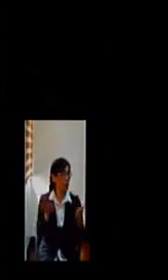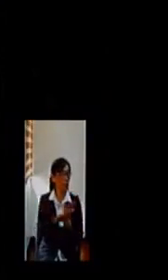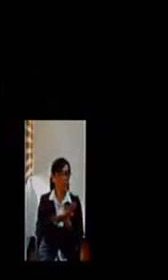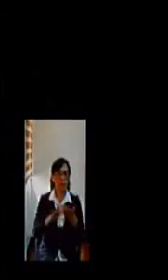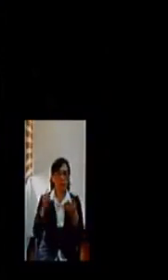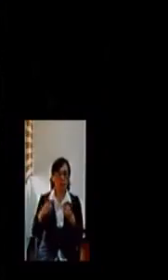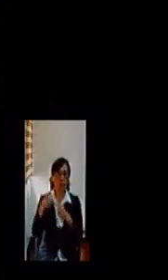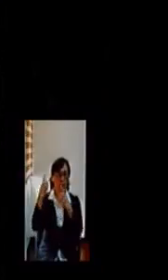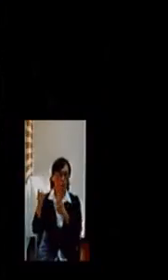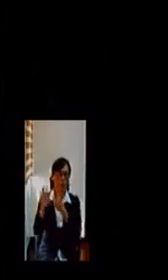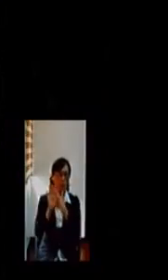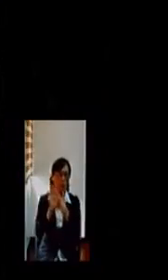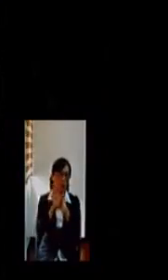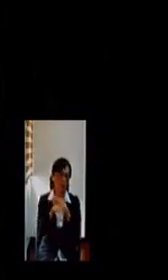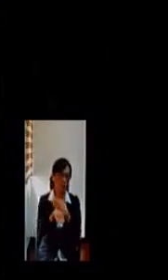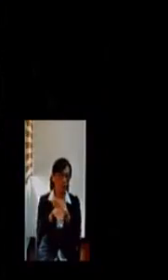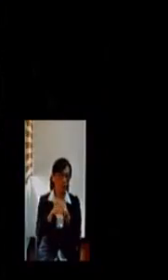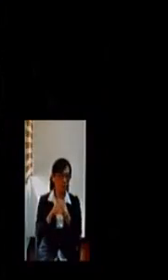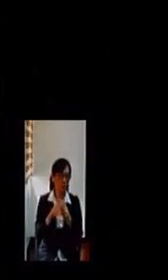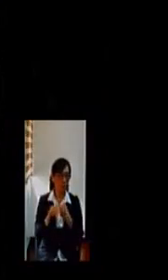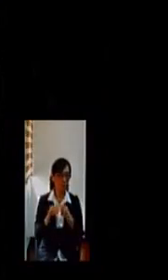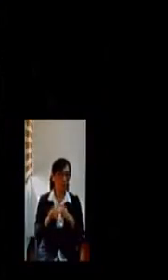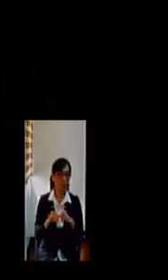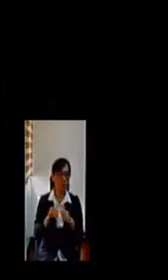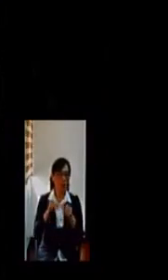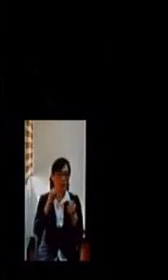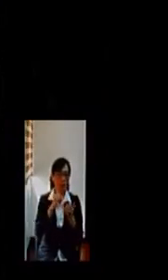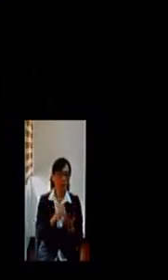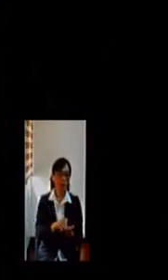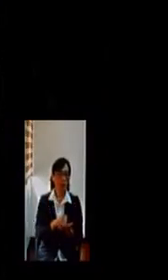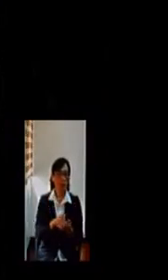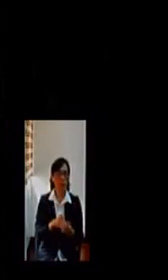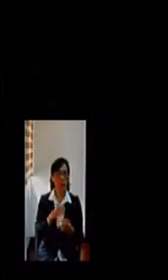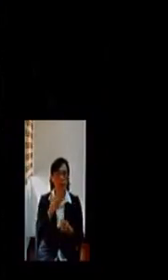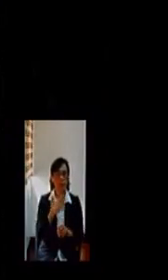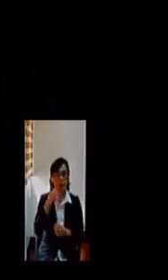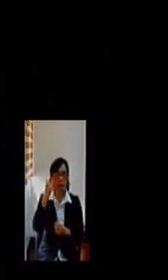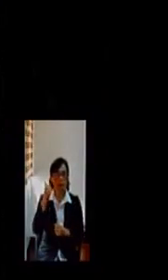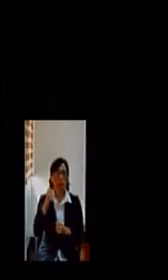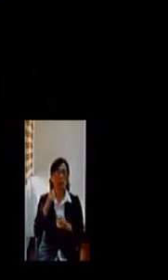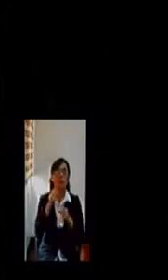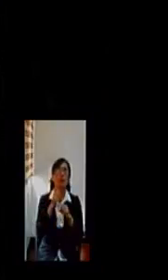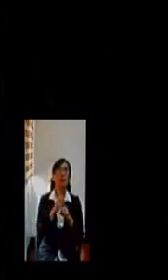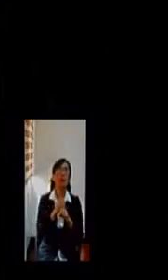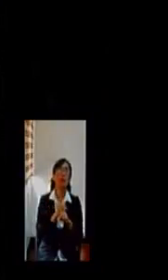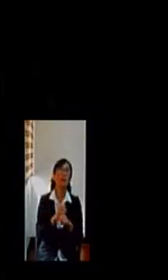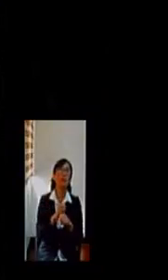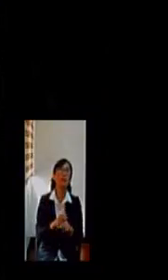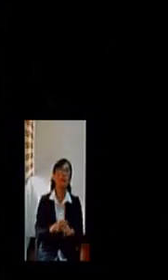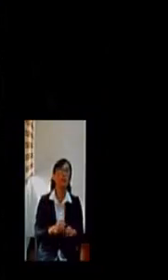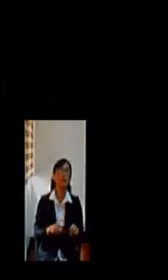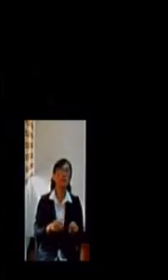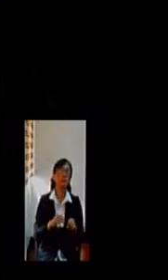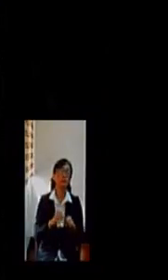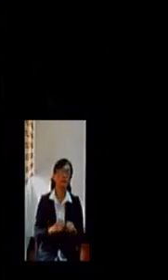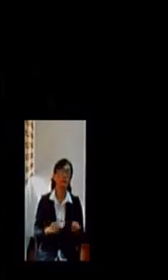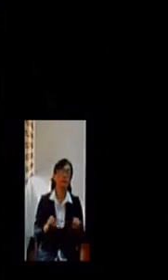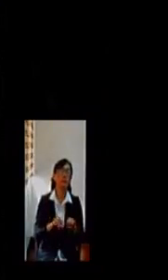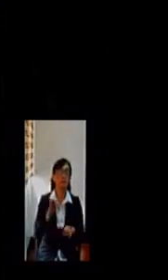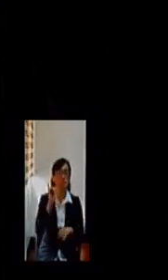the biodiversity to us is the indicator. Most of the vulnerable species now in Upper Marikina watershed are now